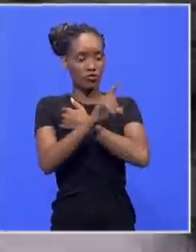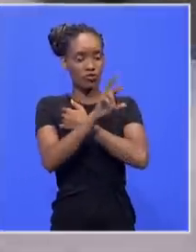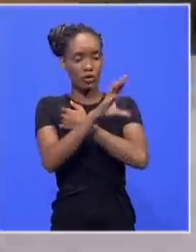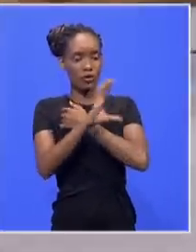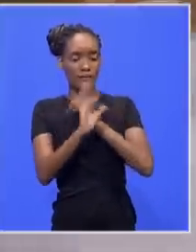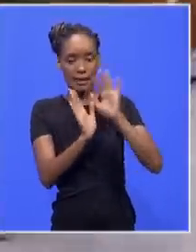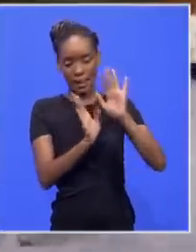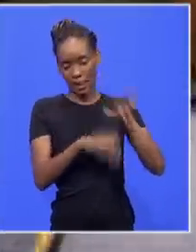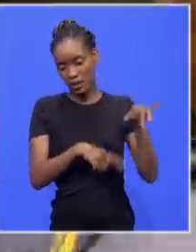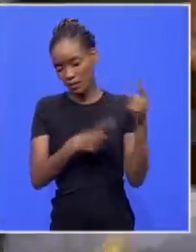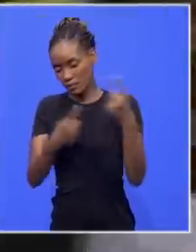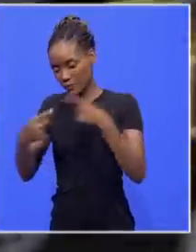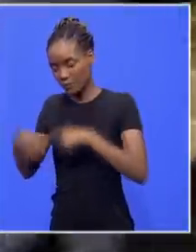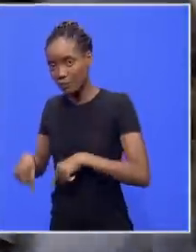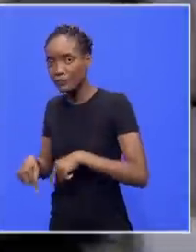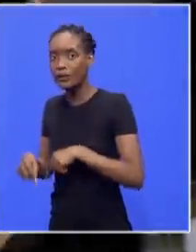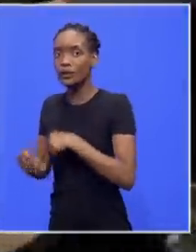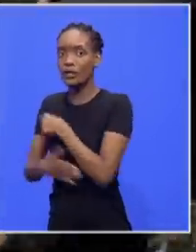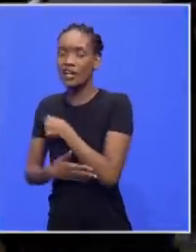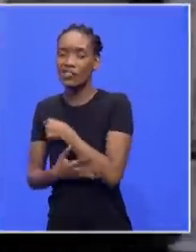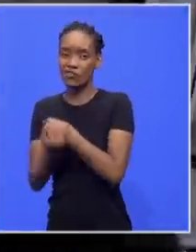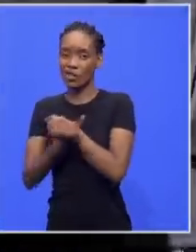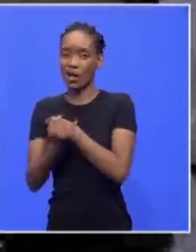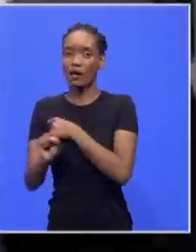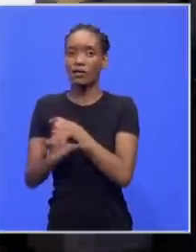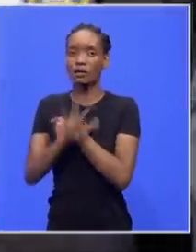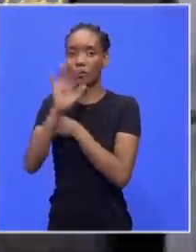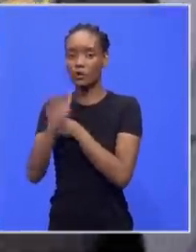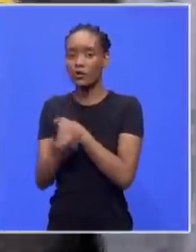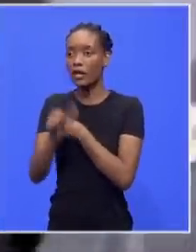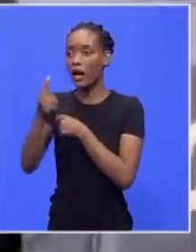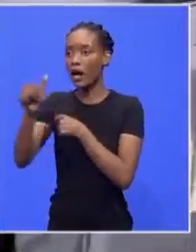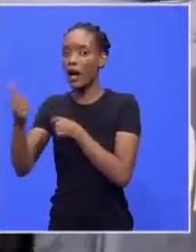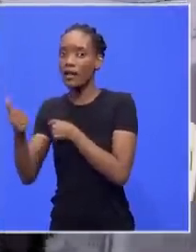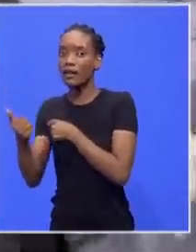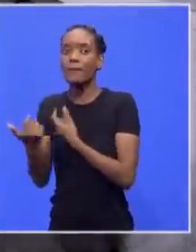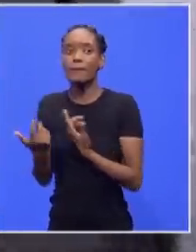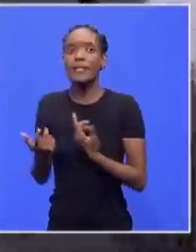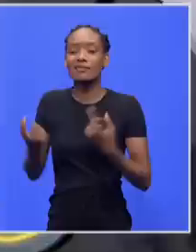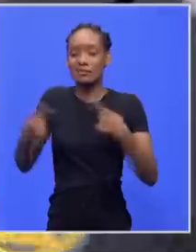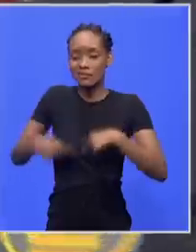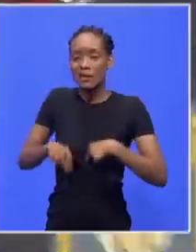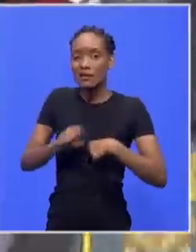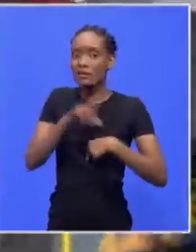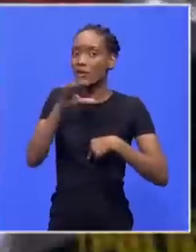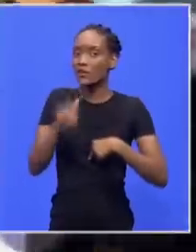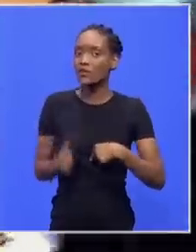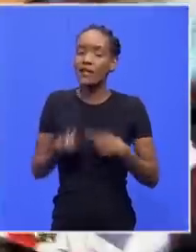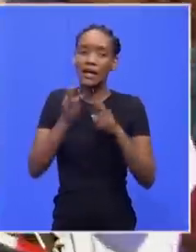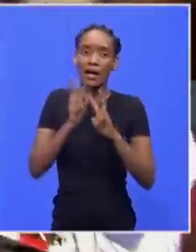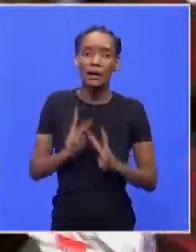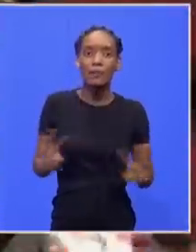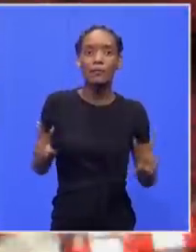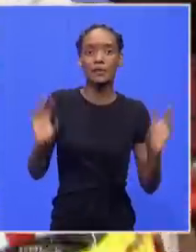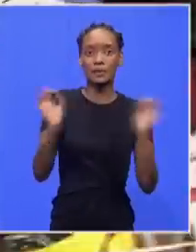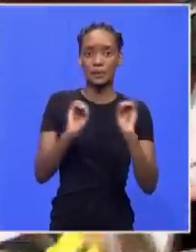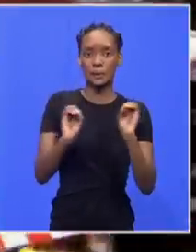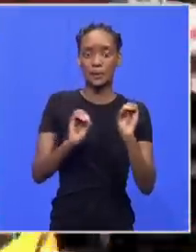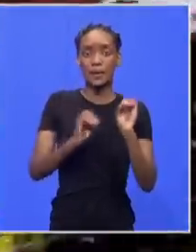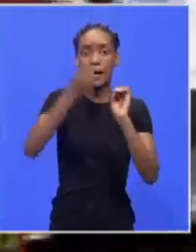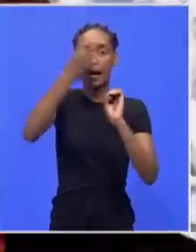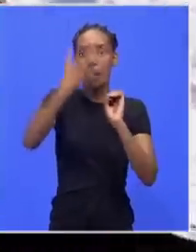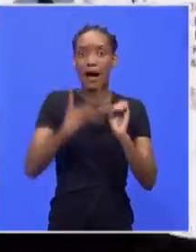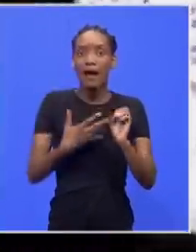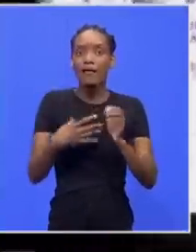Africa, but still even here they don't find relief. So she was just appealing on African leaders to